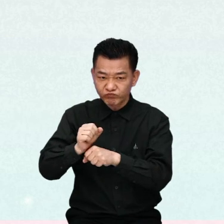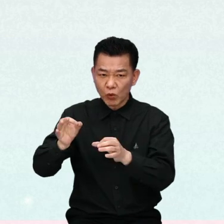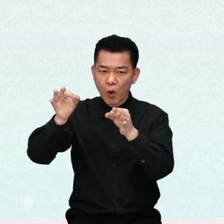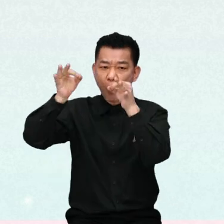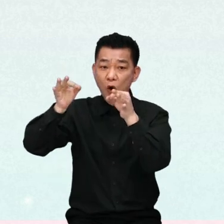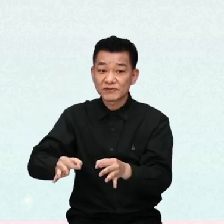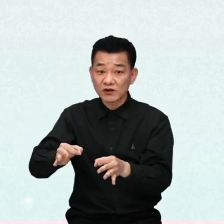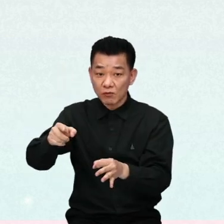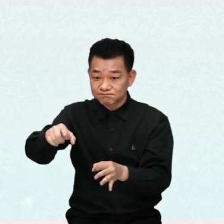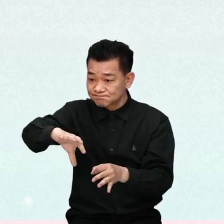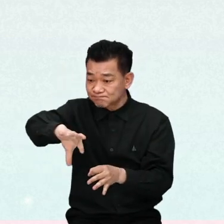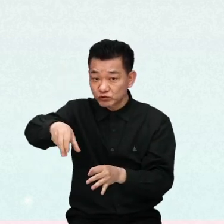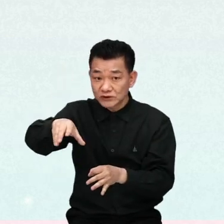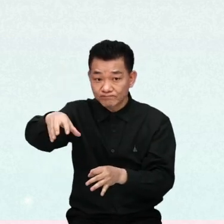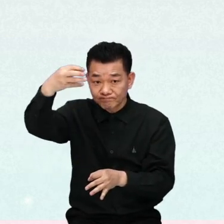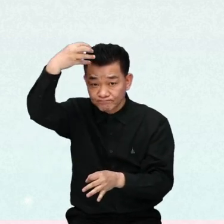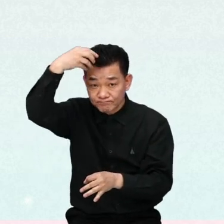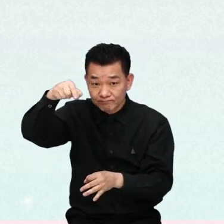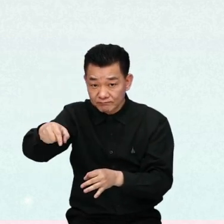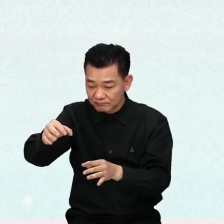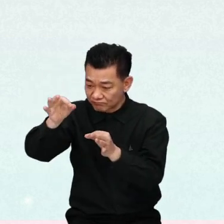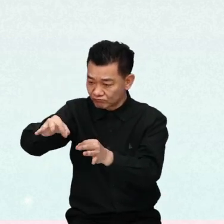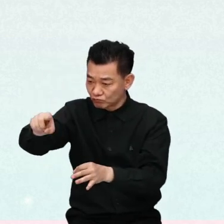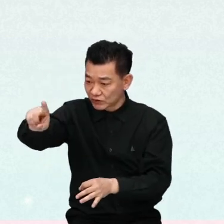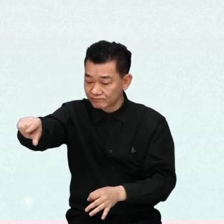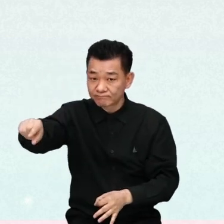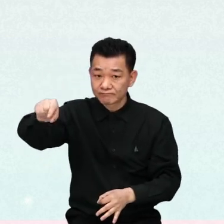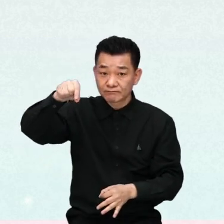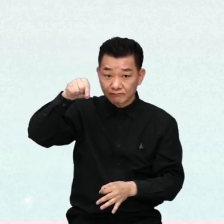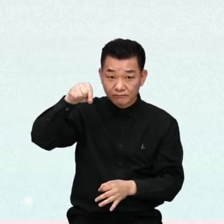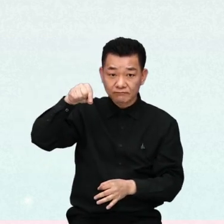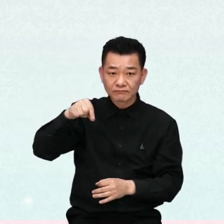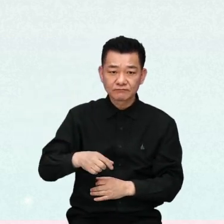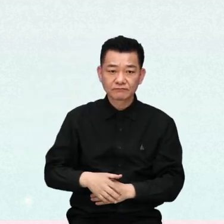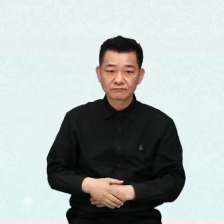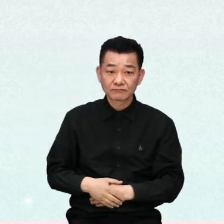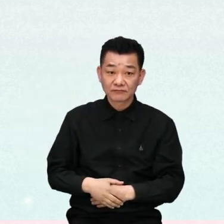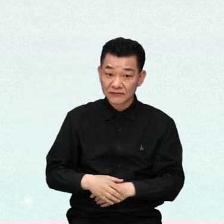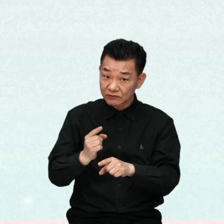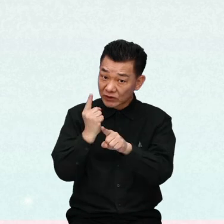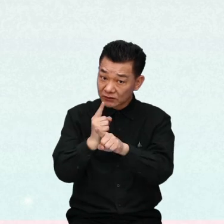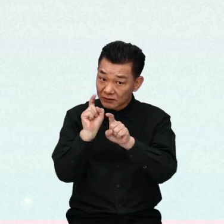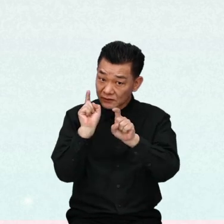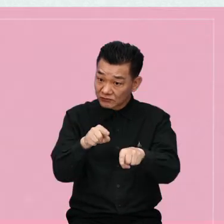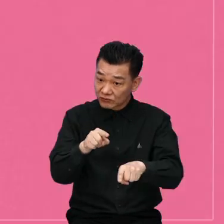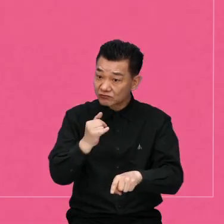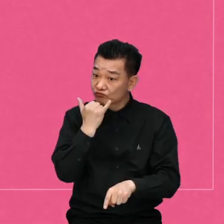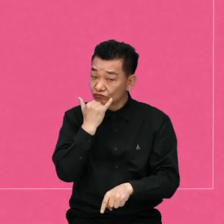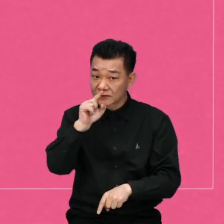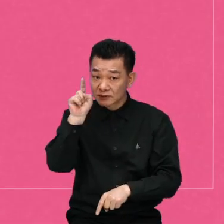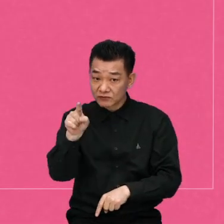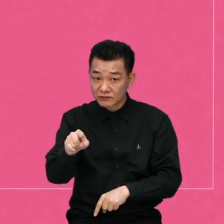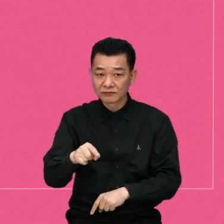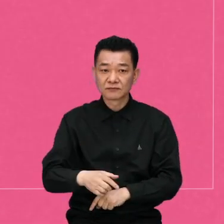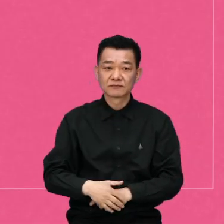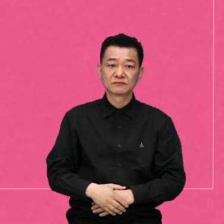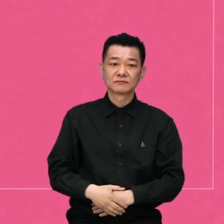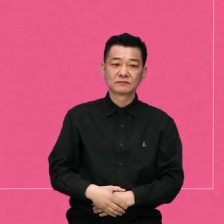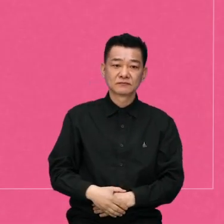are selected under the authority of the Secretary General of the United Nations. Is it correct or wrong?